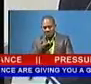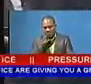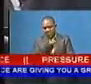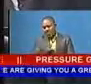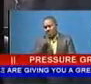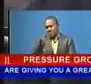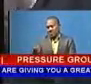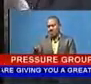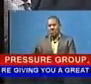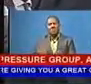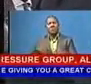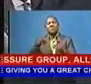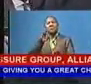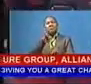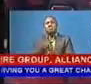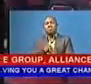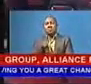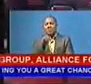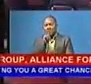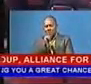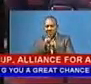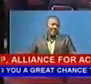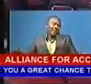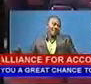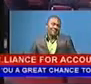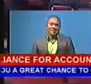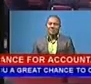that were tendered at that time and nothing else.